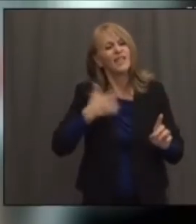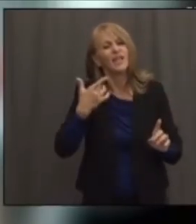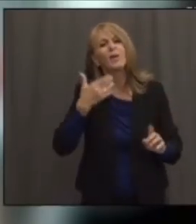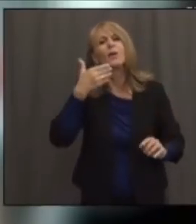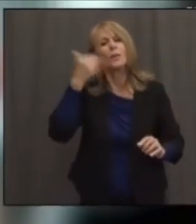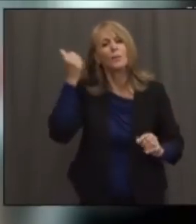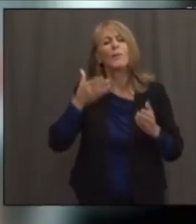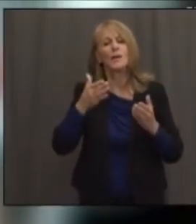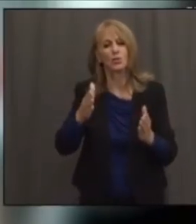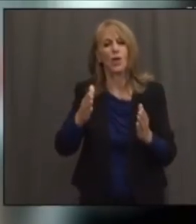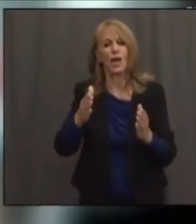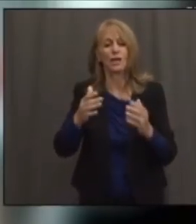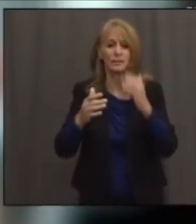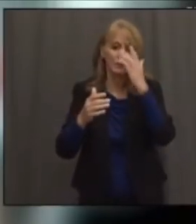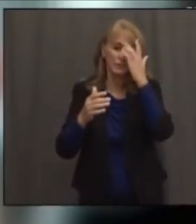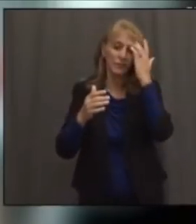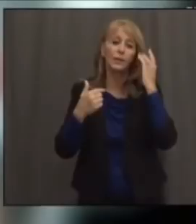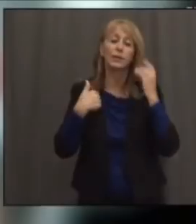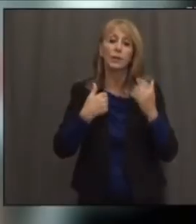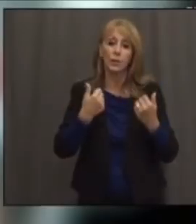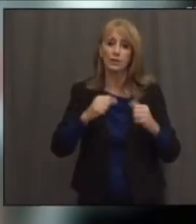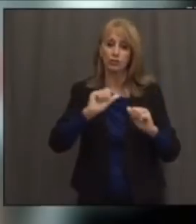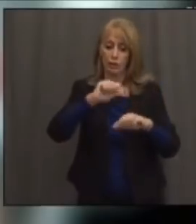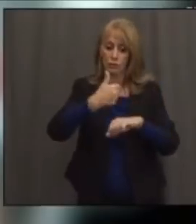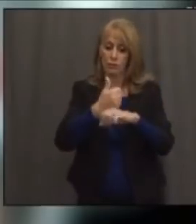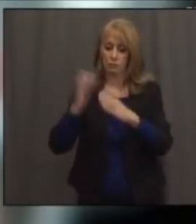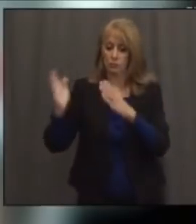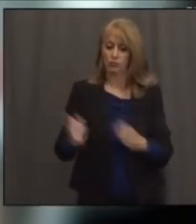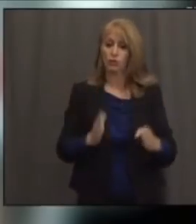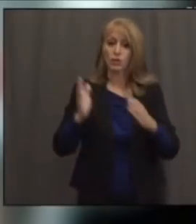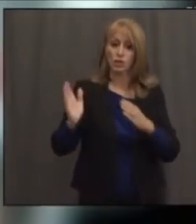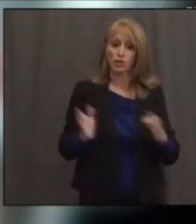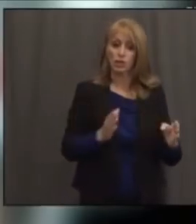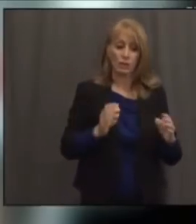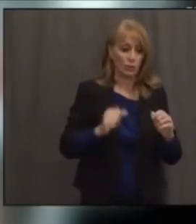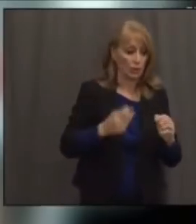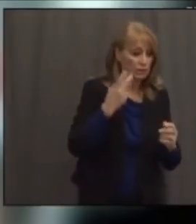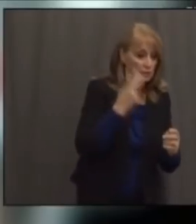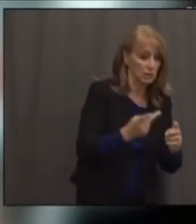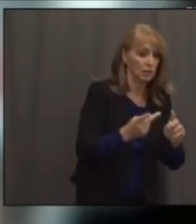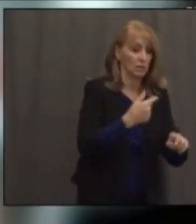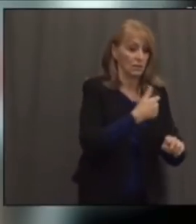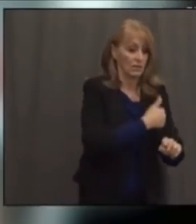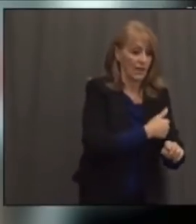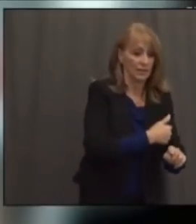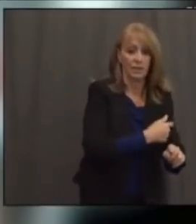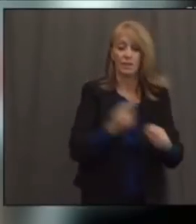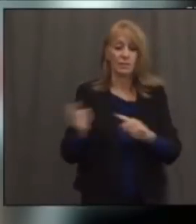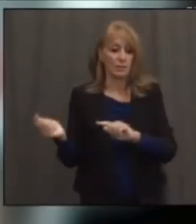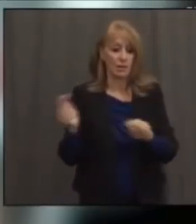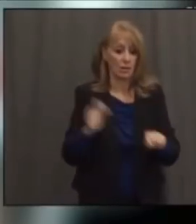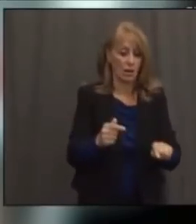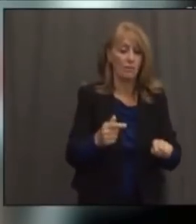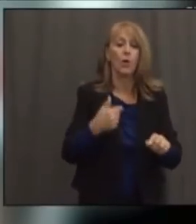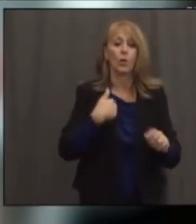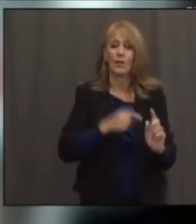because it allowed us to implement a regime that could be verified, that could be implemented quickly, where we could get to people quickly. It